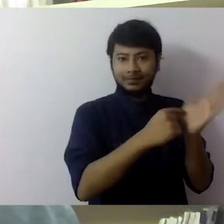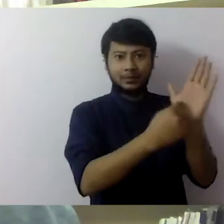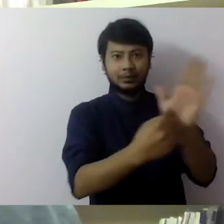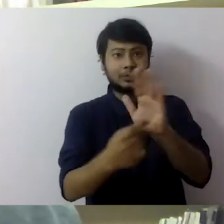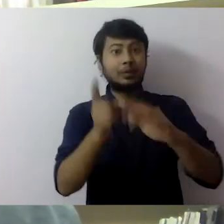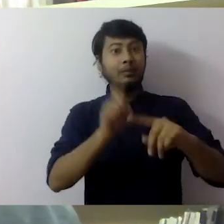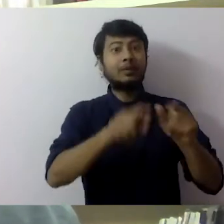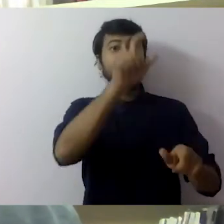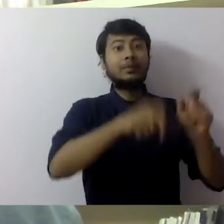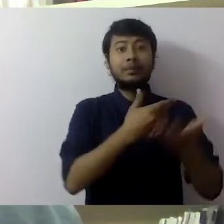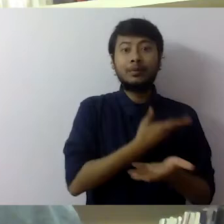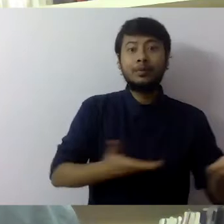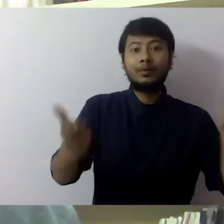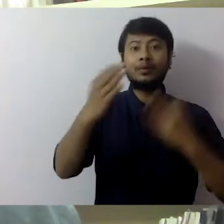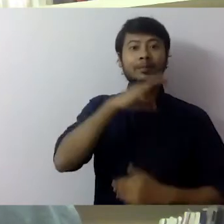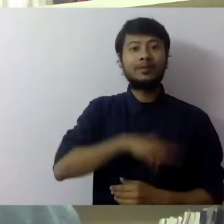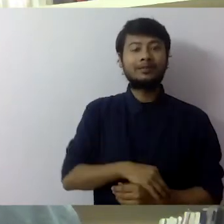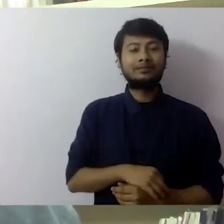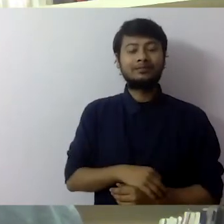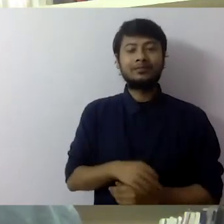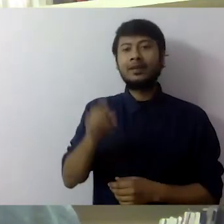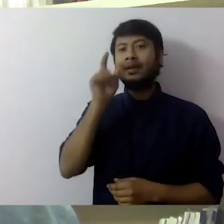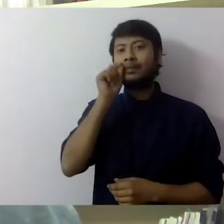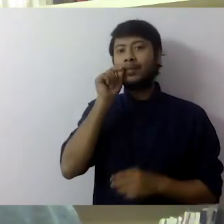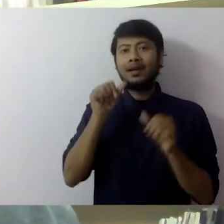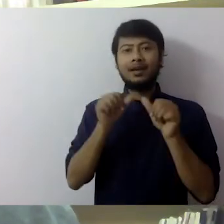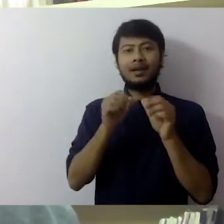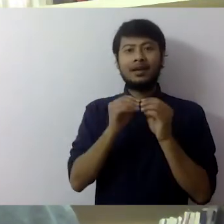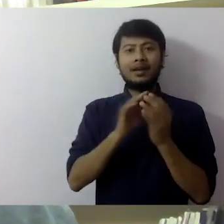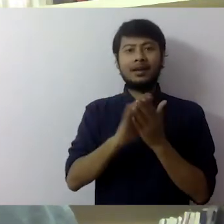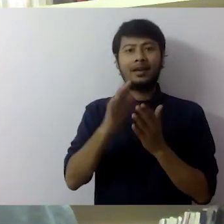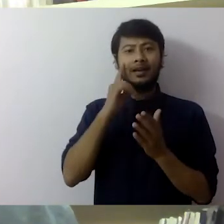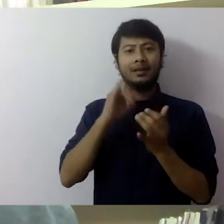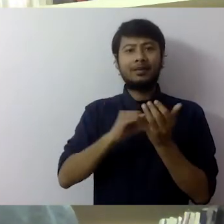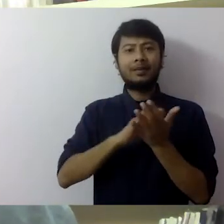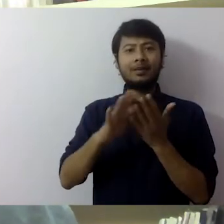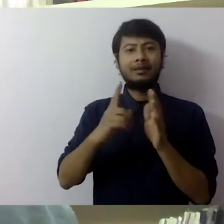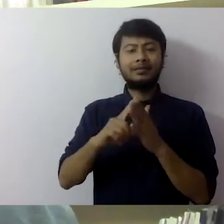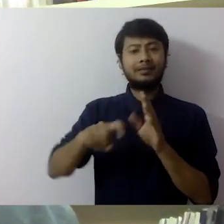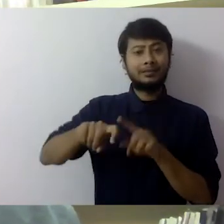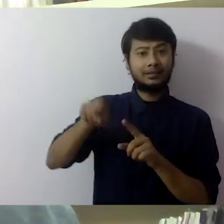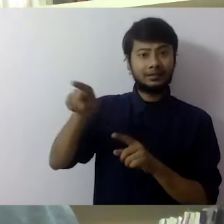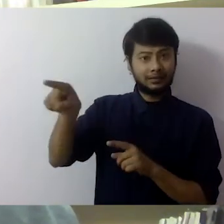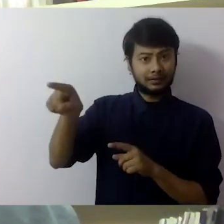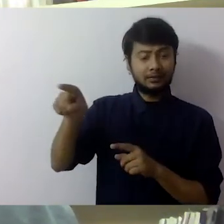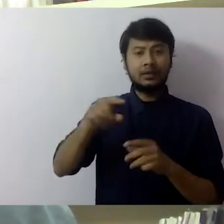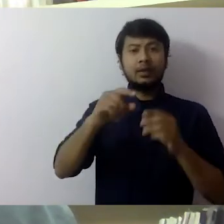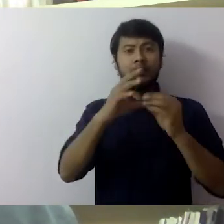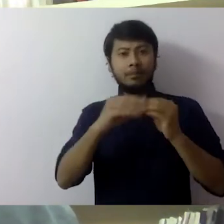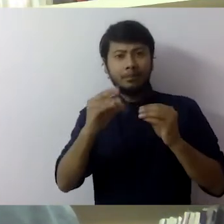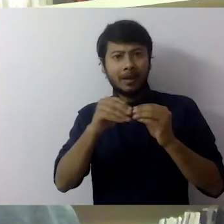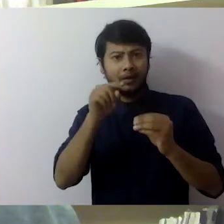I thus first came to know that Abhishek was planning to set up a museum of art and photography in Bangalore, I was very